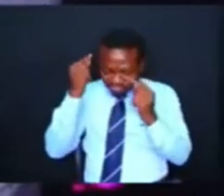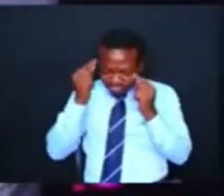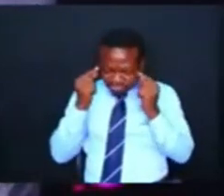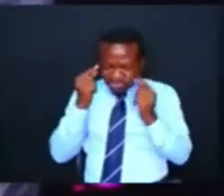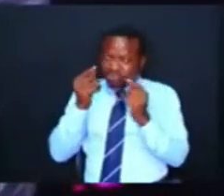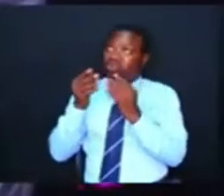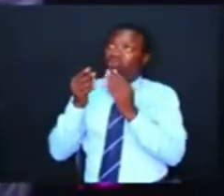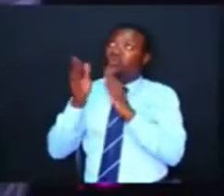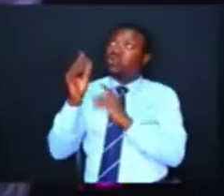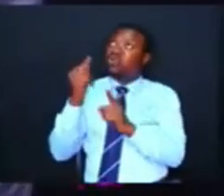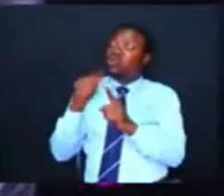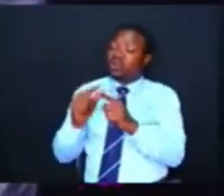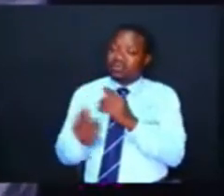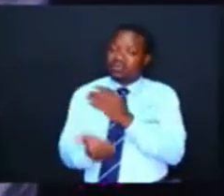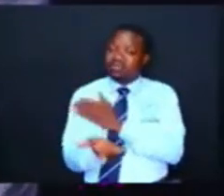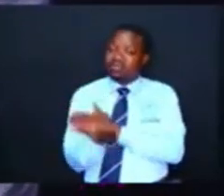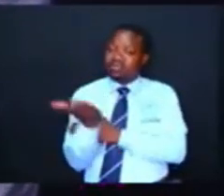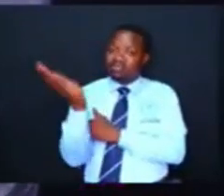day and